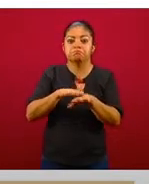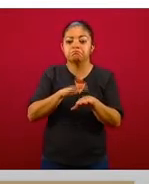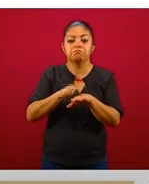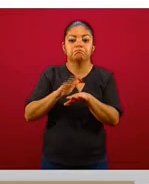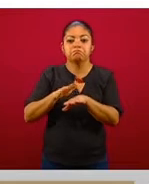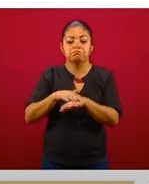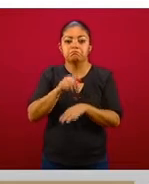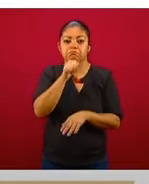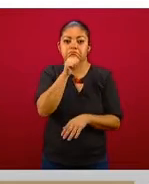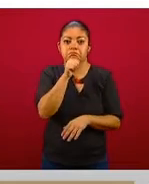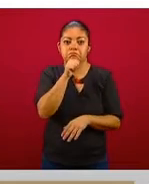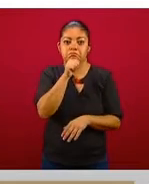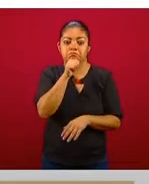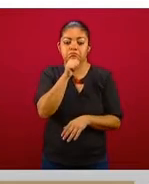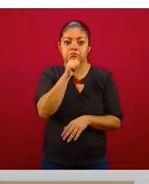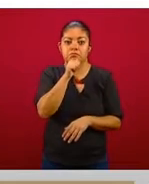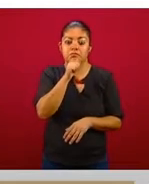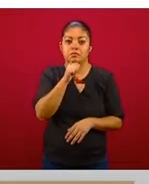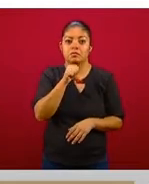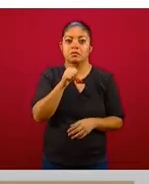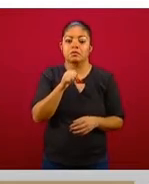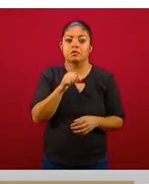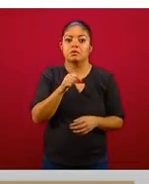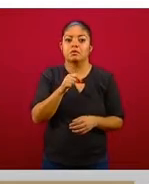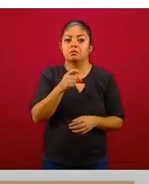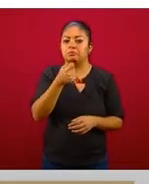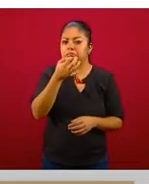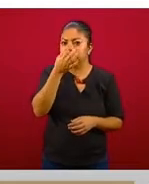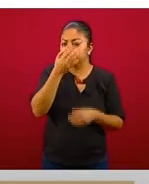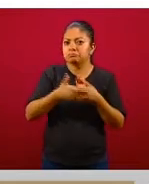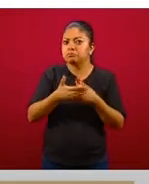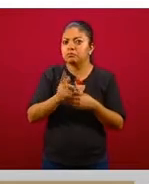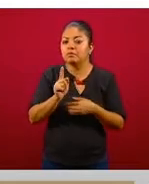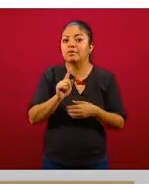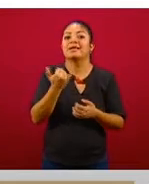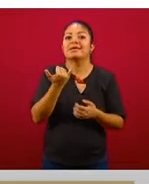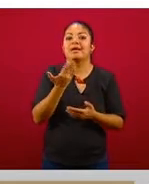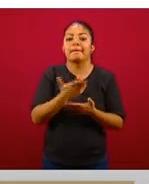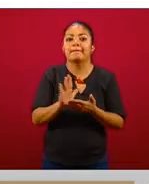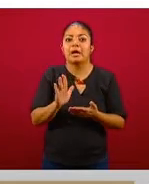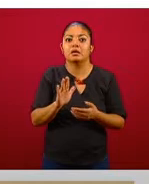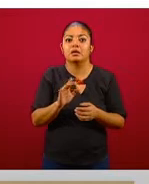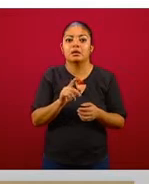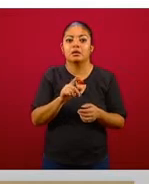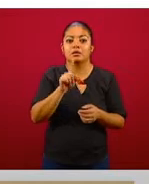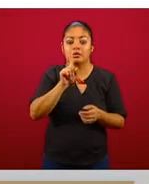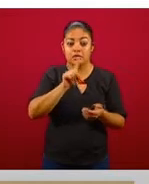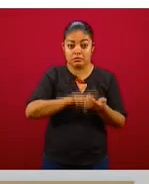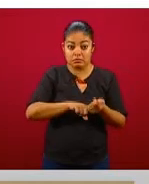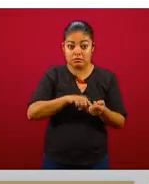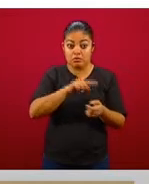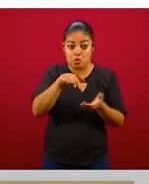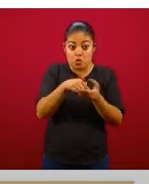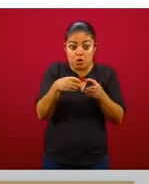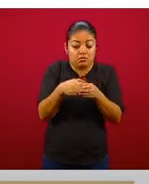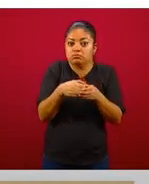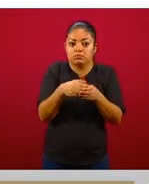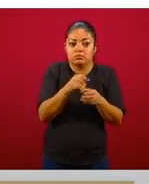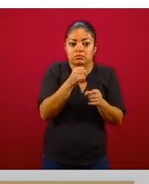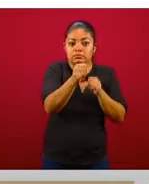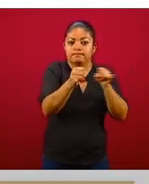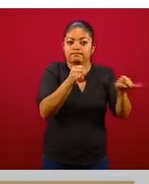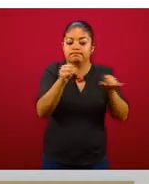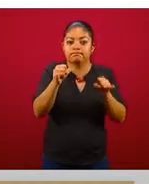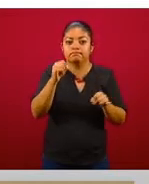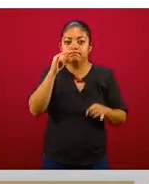the los peak of the casos, curve would no be solo on por May escasos, 22nd, sino 22nd, principalmente so we por still have more dispersos. time to get to the Y peak there. estamos Guadalajara,